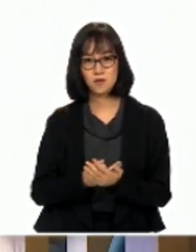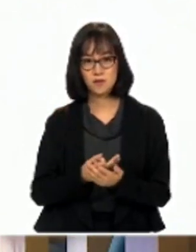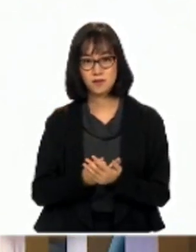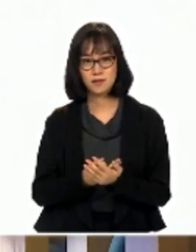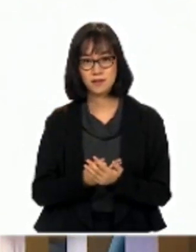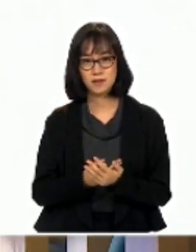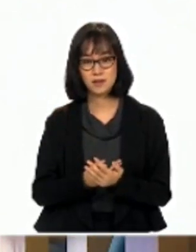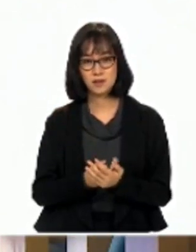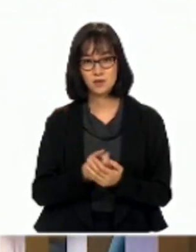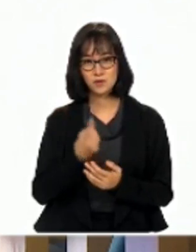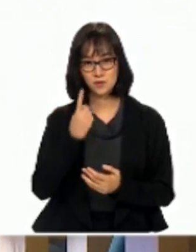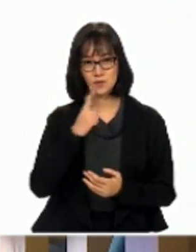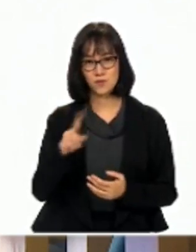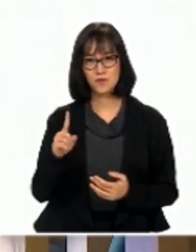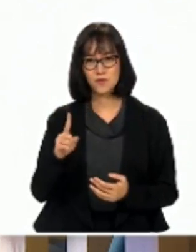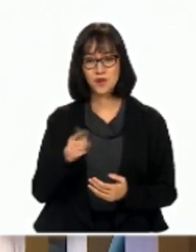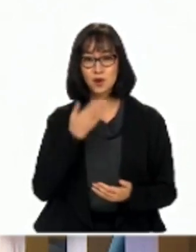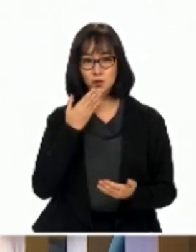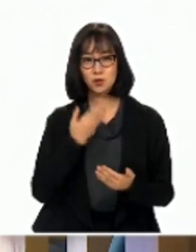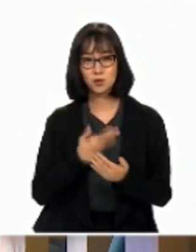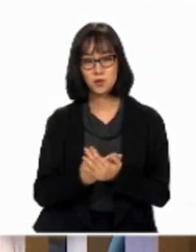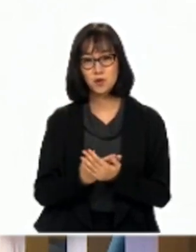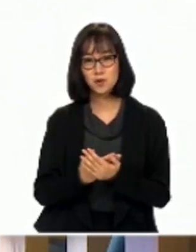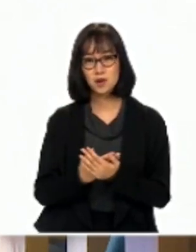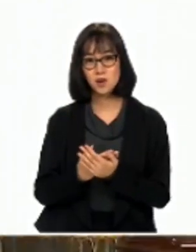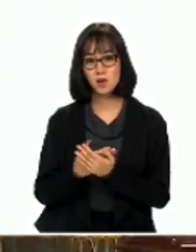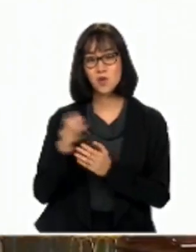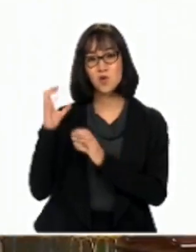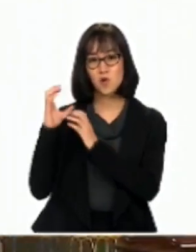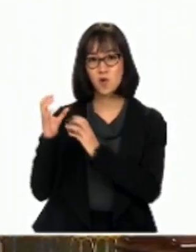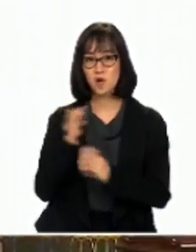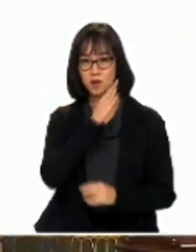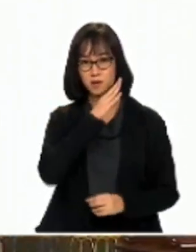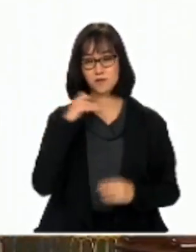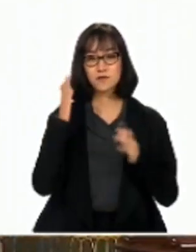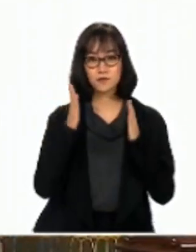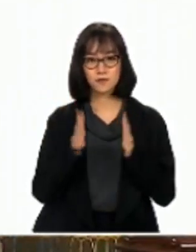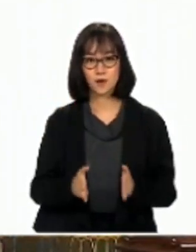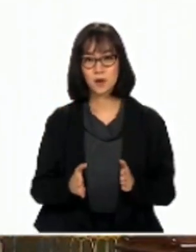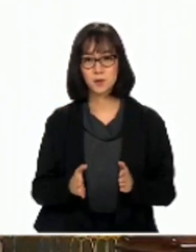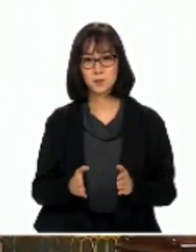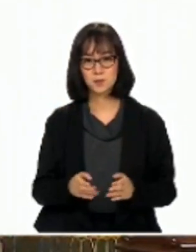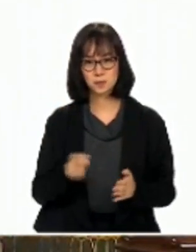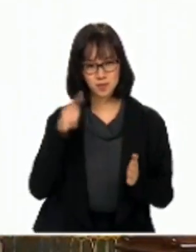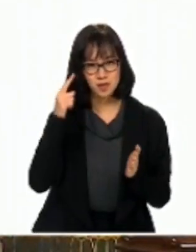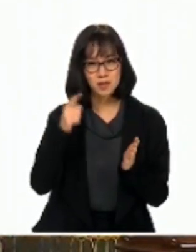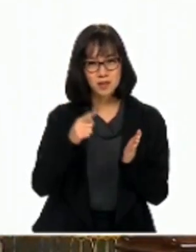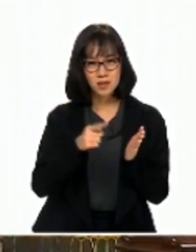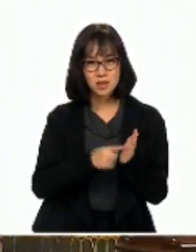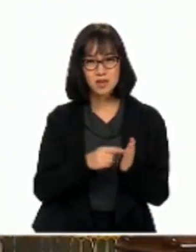of the coconut farmer. We recognize the urgent need to ensure the